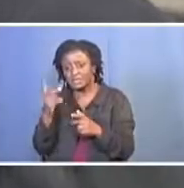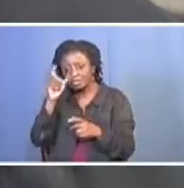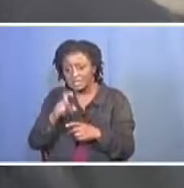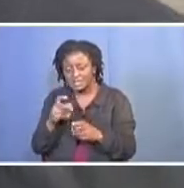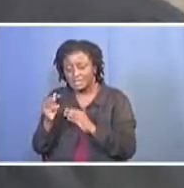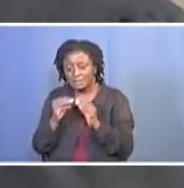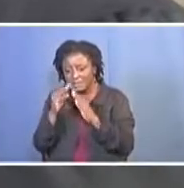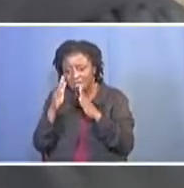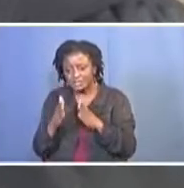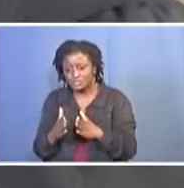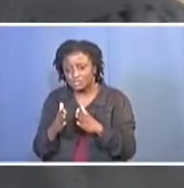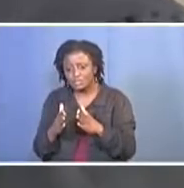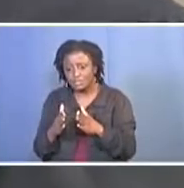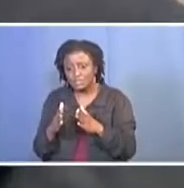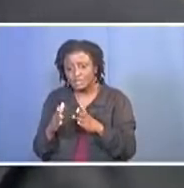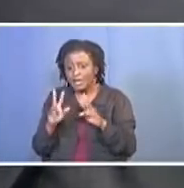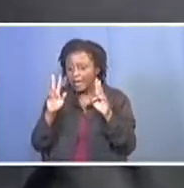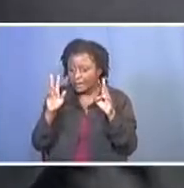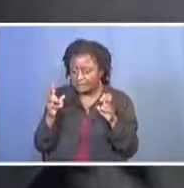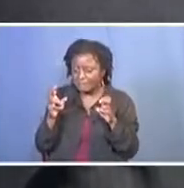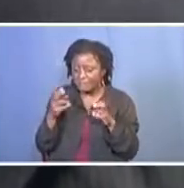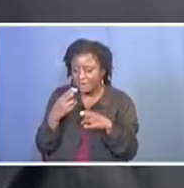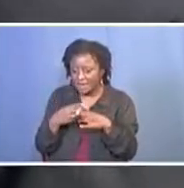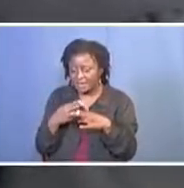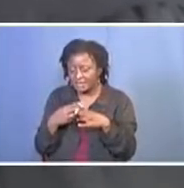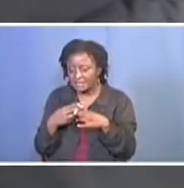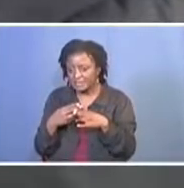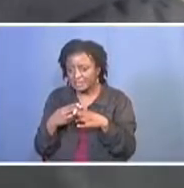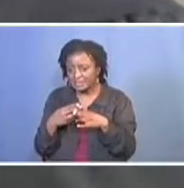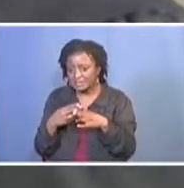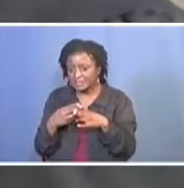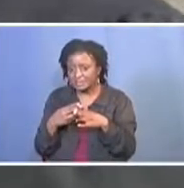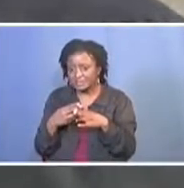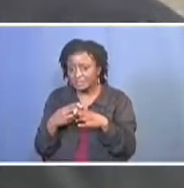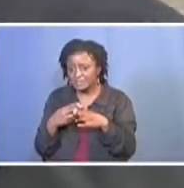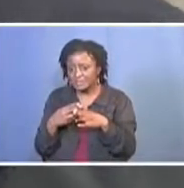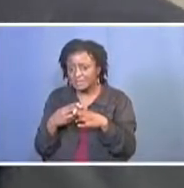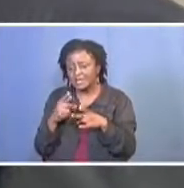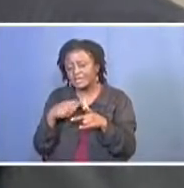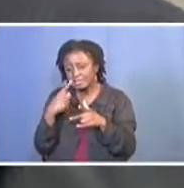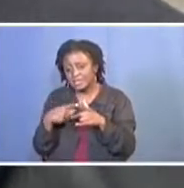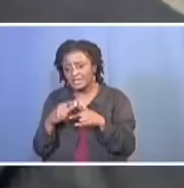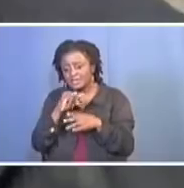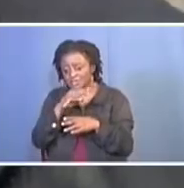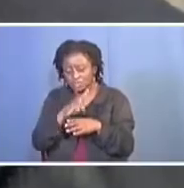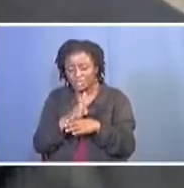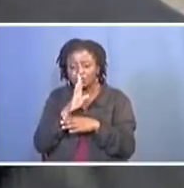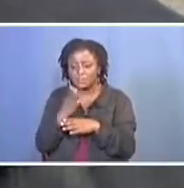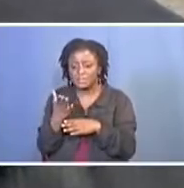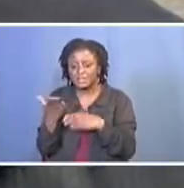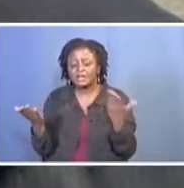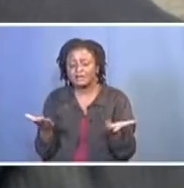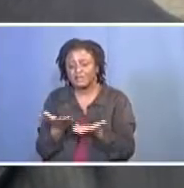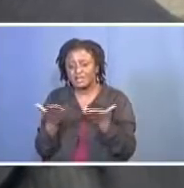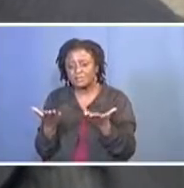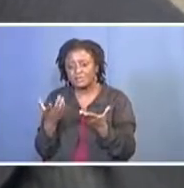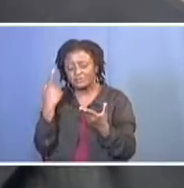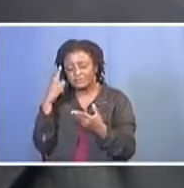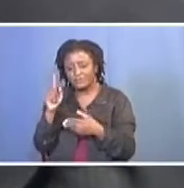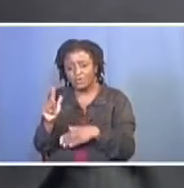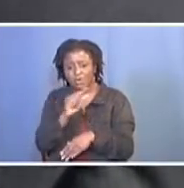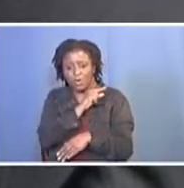that they can draw on and get guests to come to the property. And then, of course, the jobs will be available for the